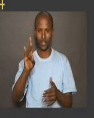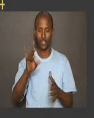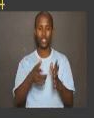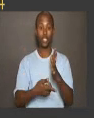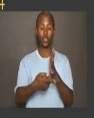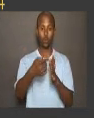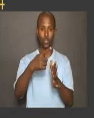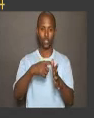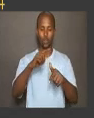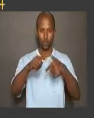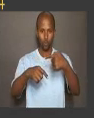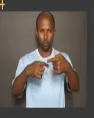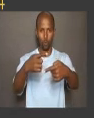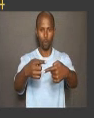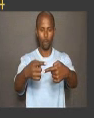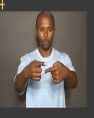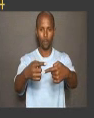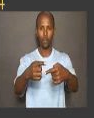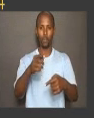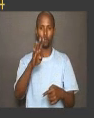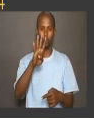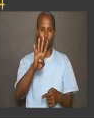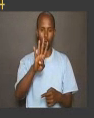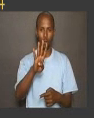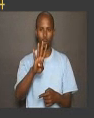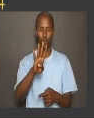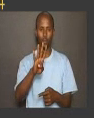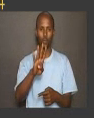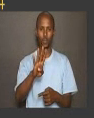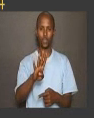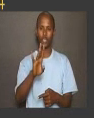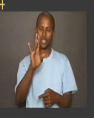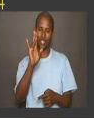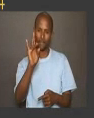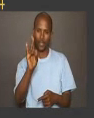7, the sequence would go 4,